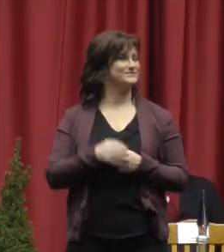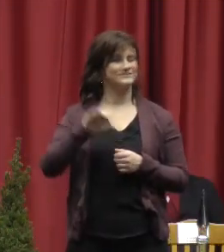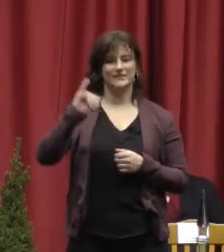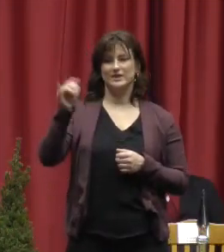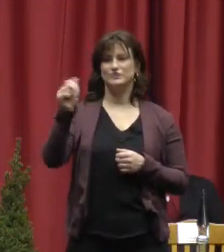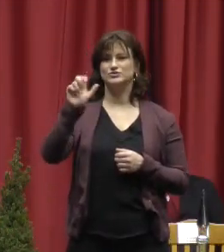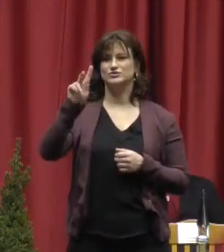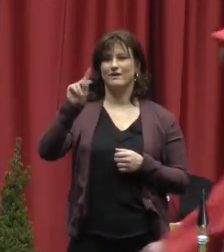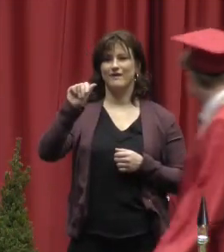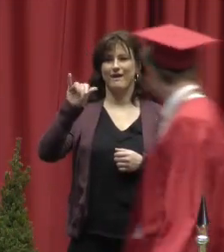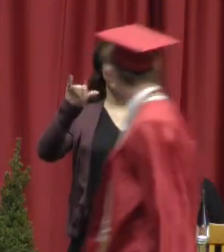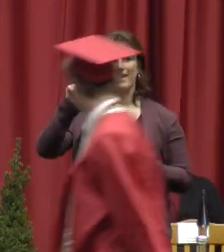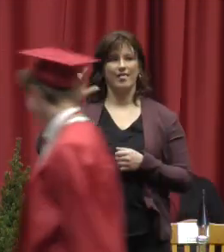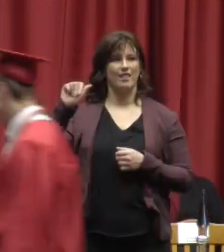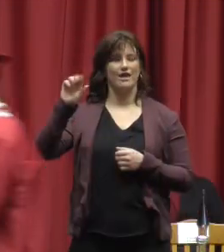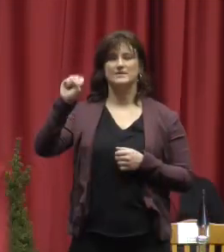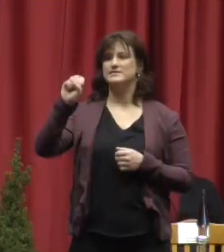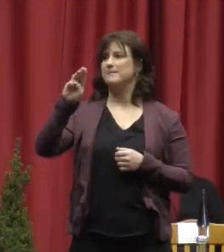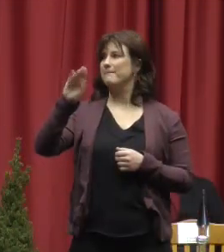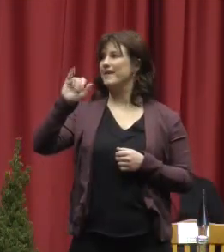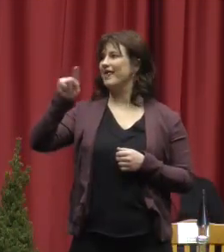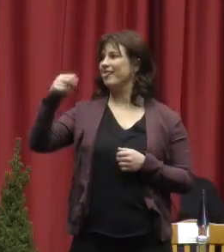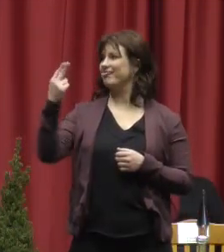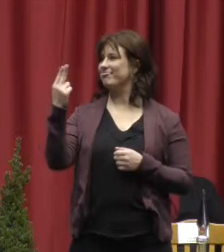Jakayla Smith,